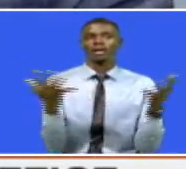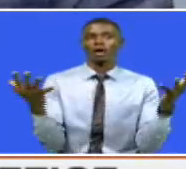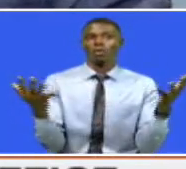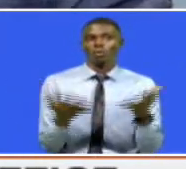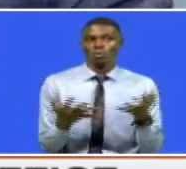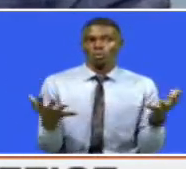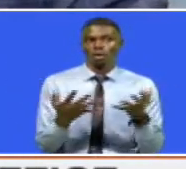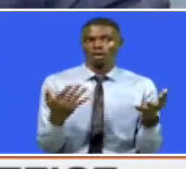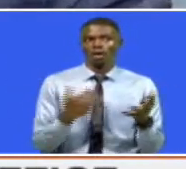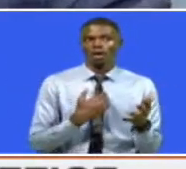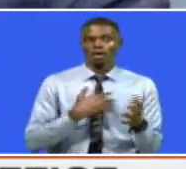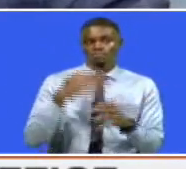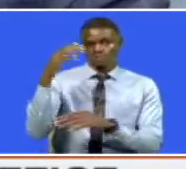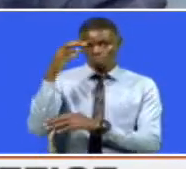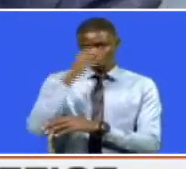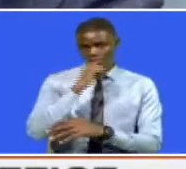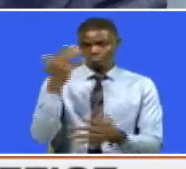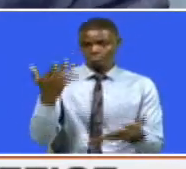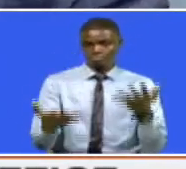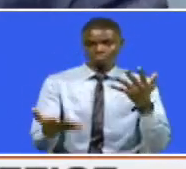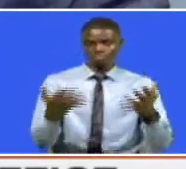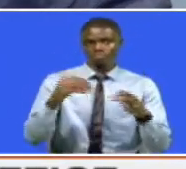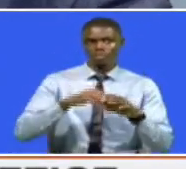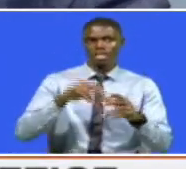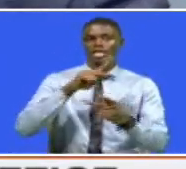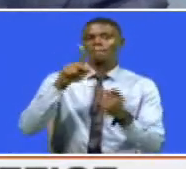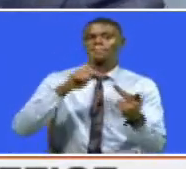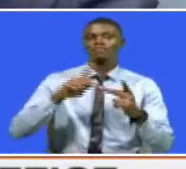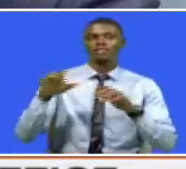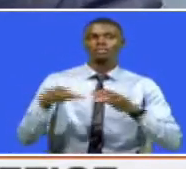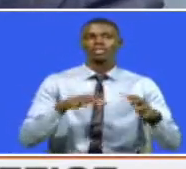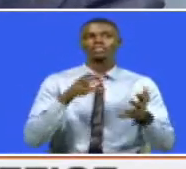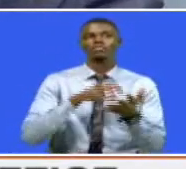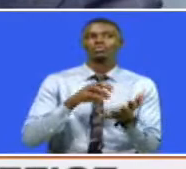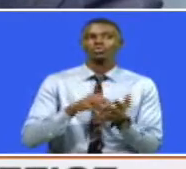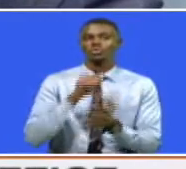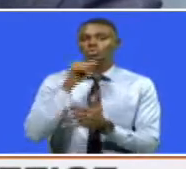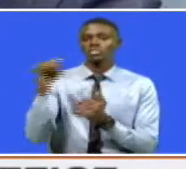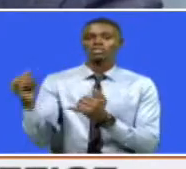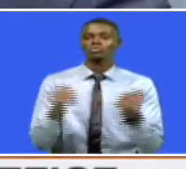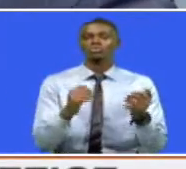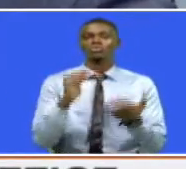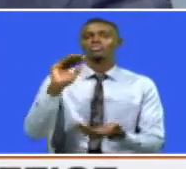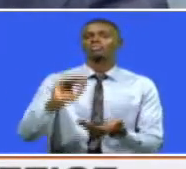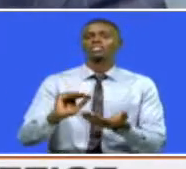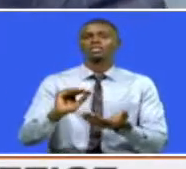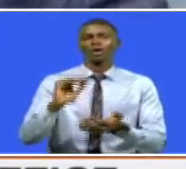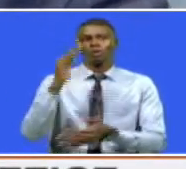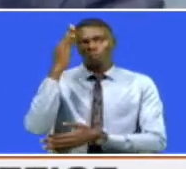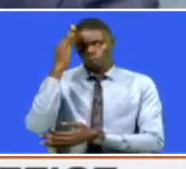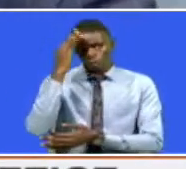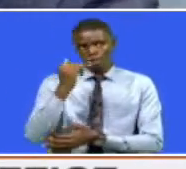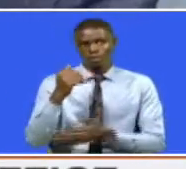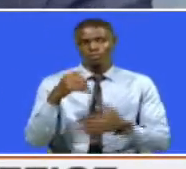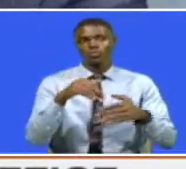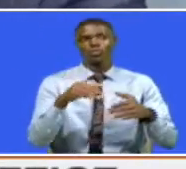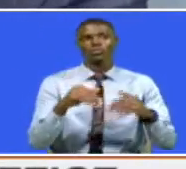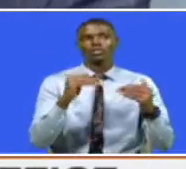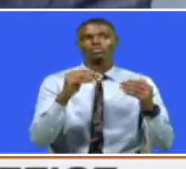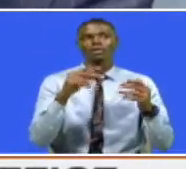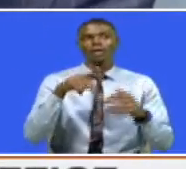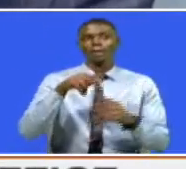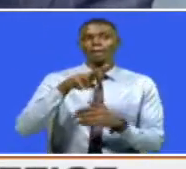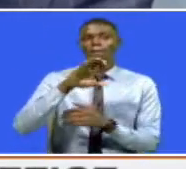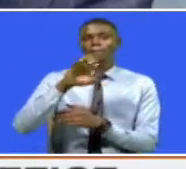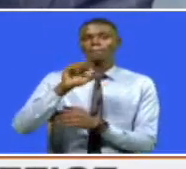actually disproportionalities in the market. In a perfect market situation, you don't need to introduce any subsidy because you leave prices to play